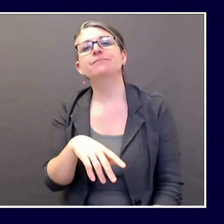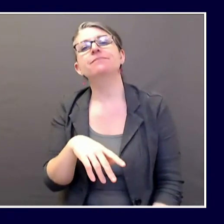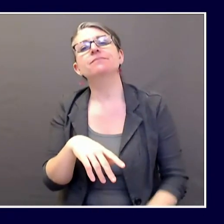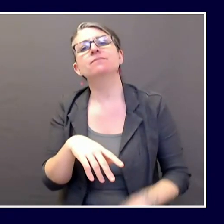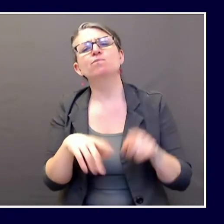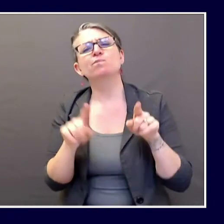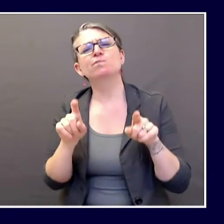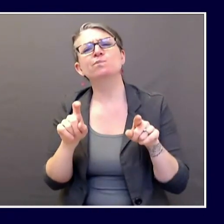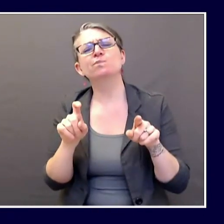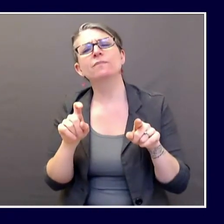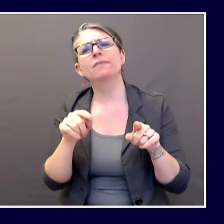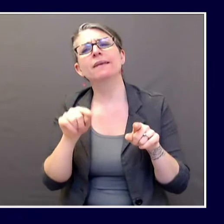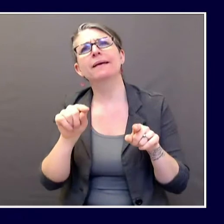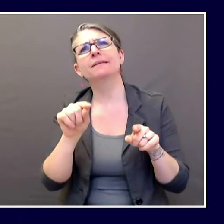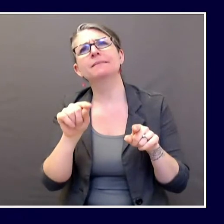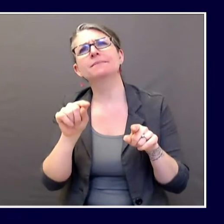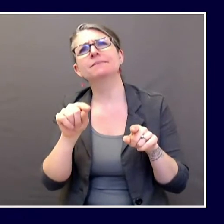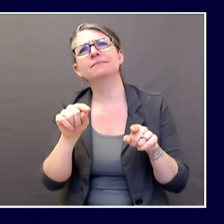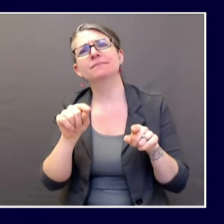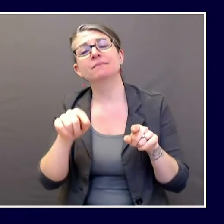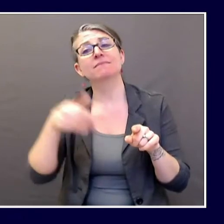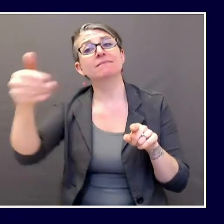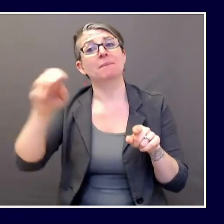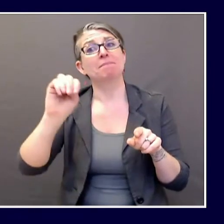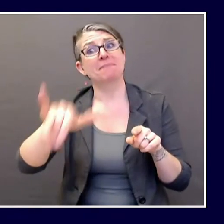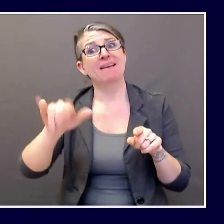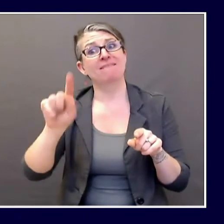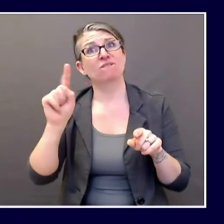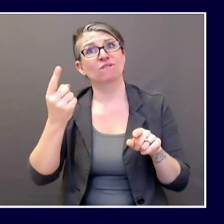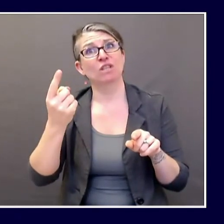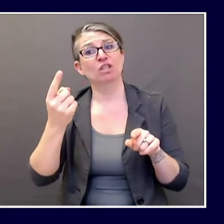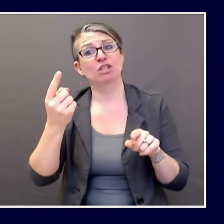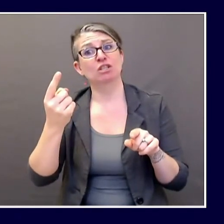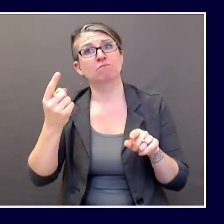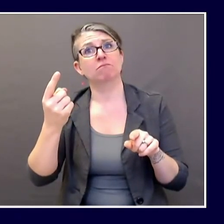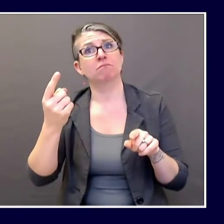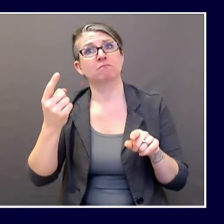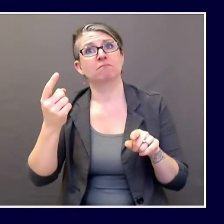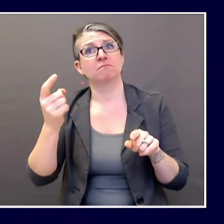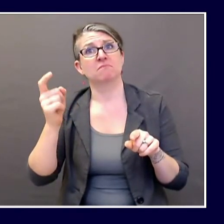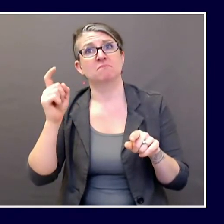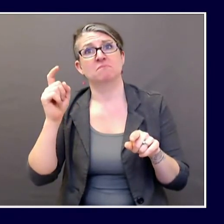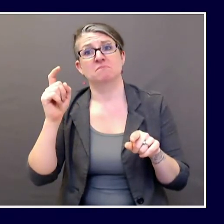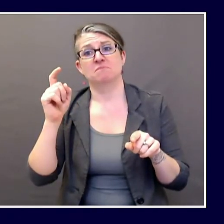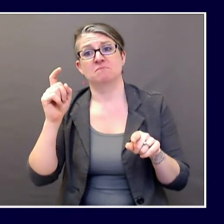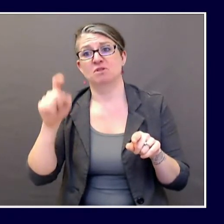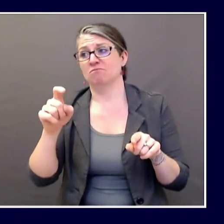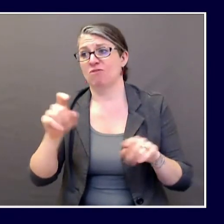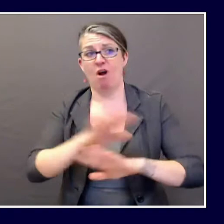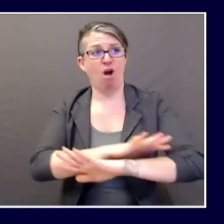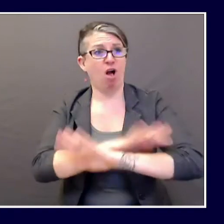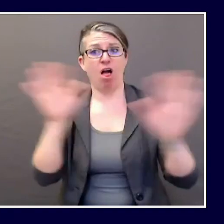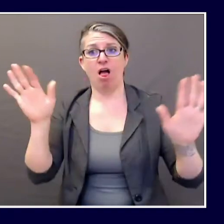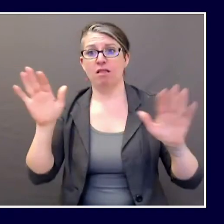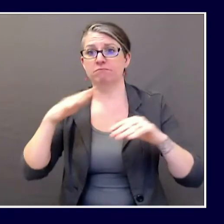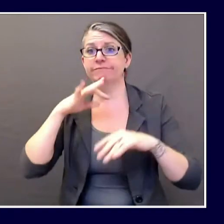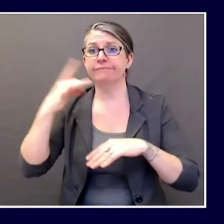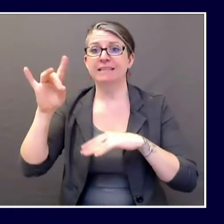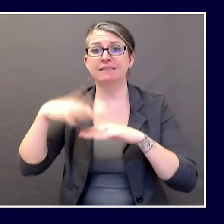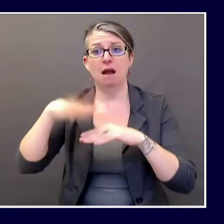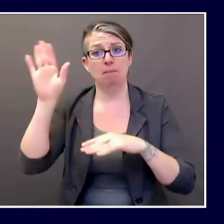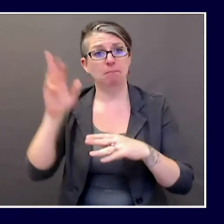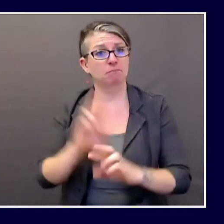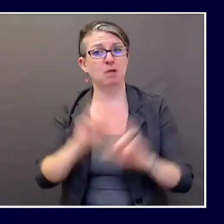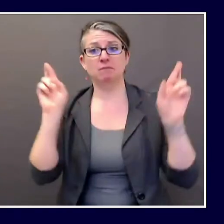vaccinations. We've touched on this a little bit throughout the briefing, but how do you see the vaccination effort being different by then? Do you think like what drive-through